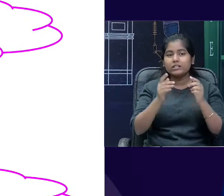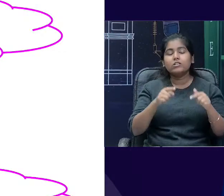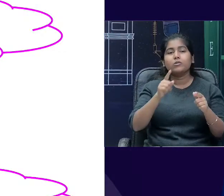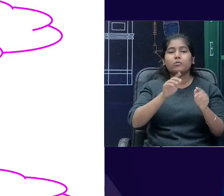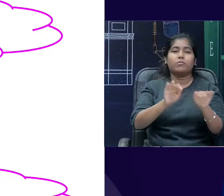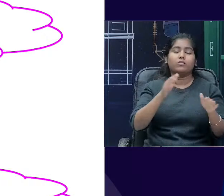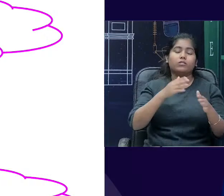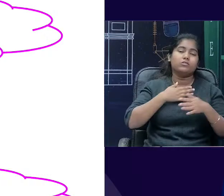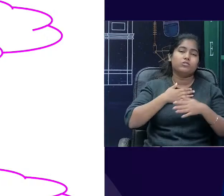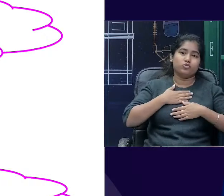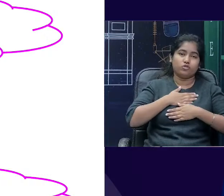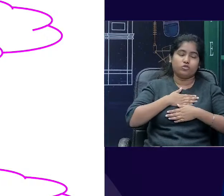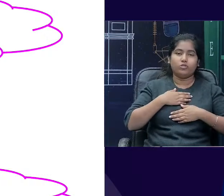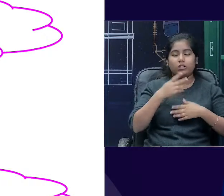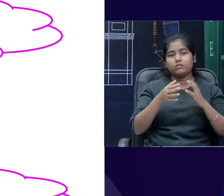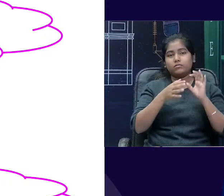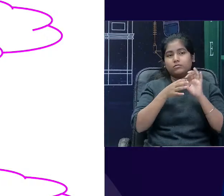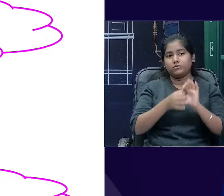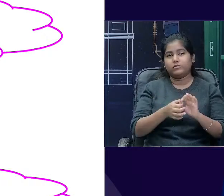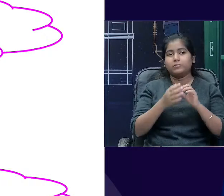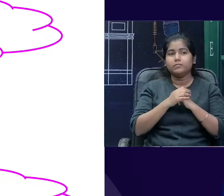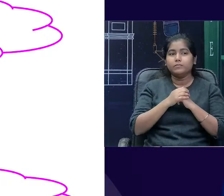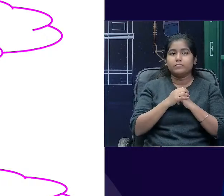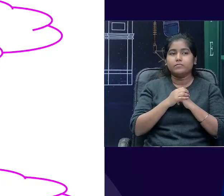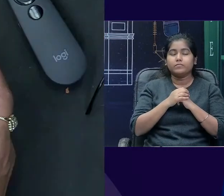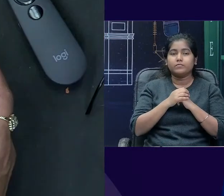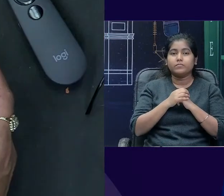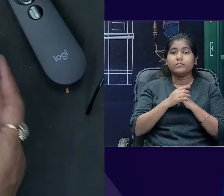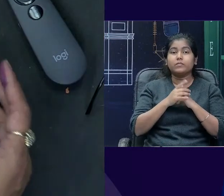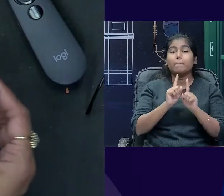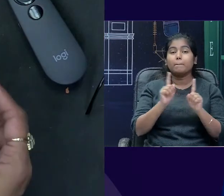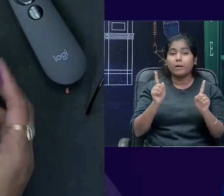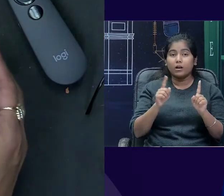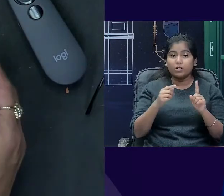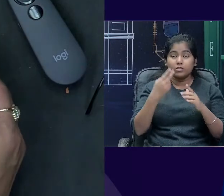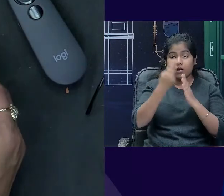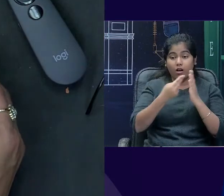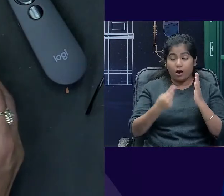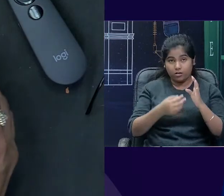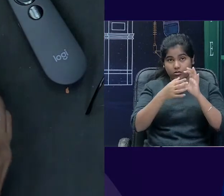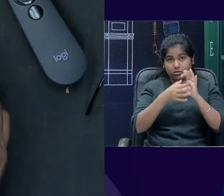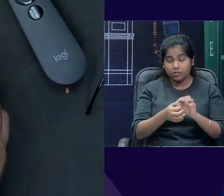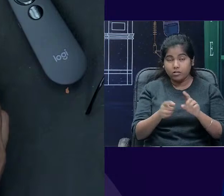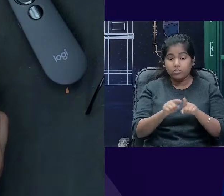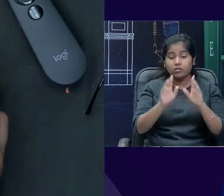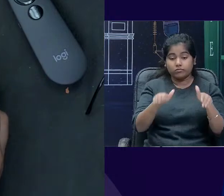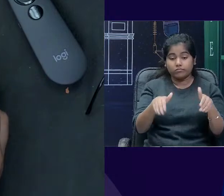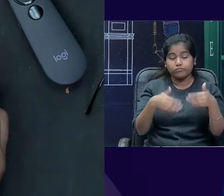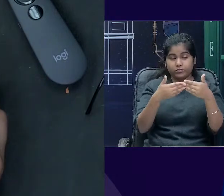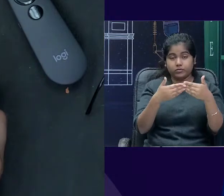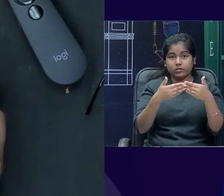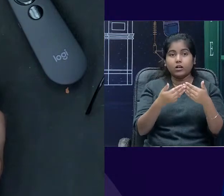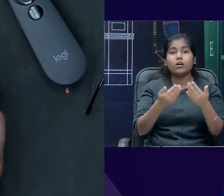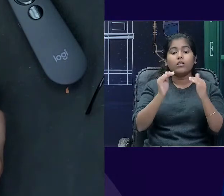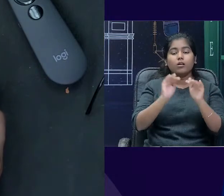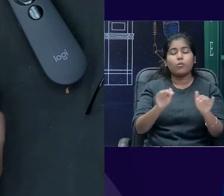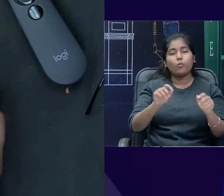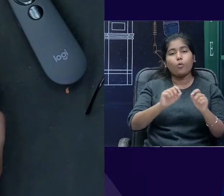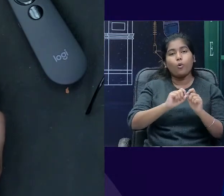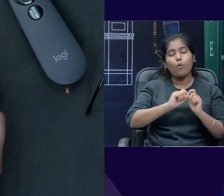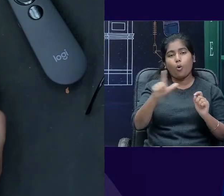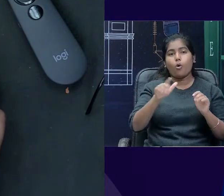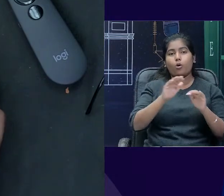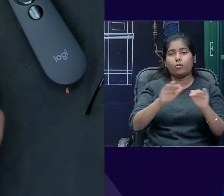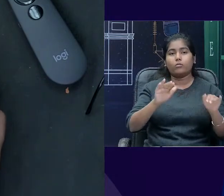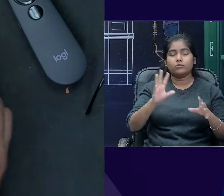relate. But from the art and craft point of view, we can introduce these things by involving all students